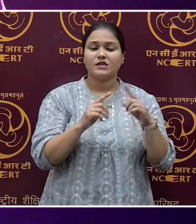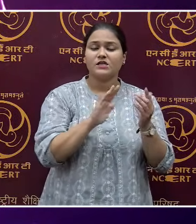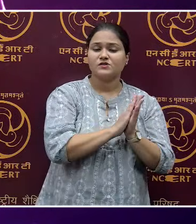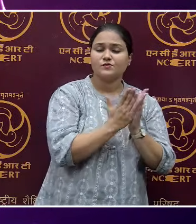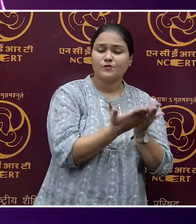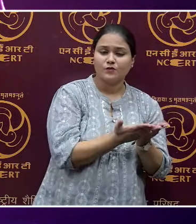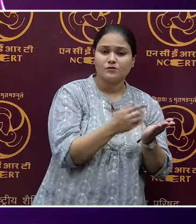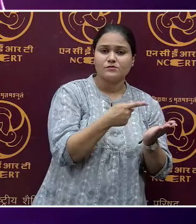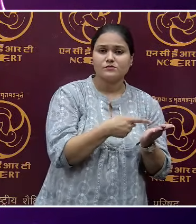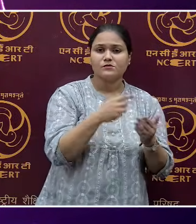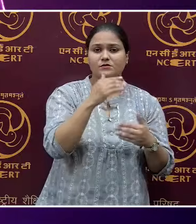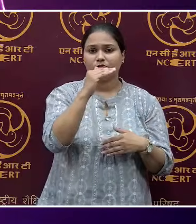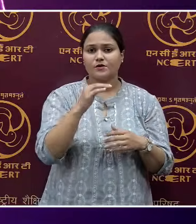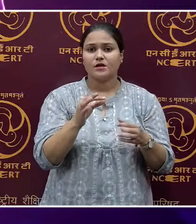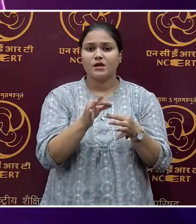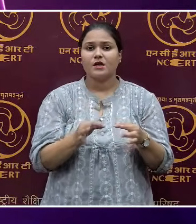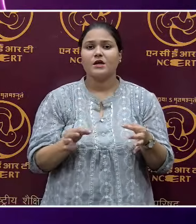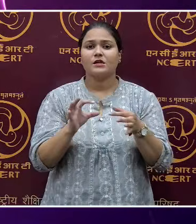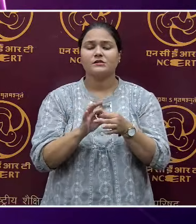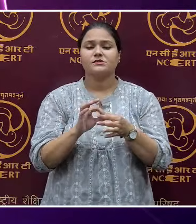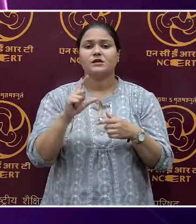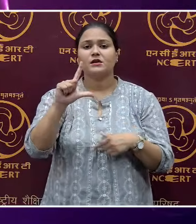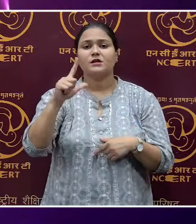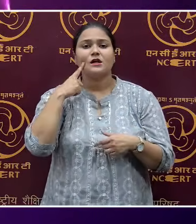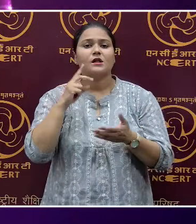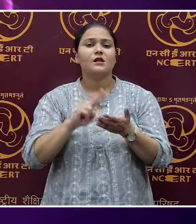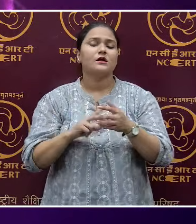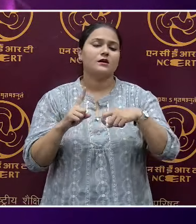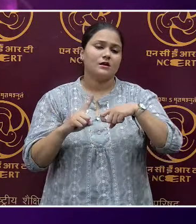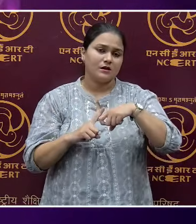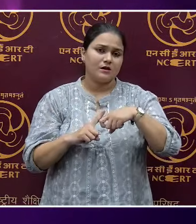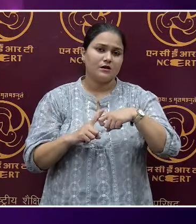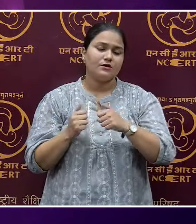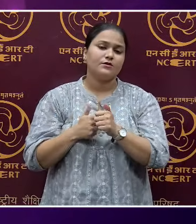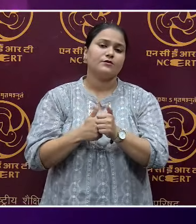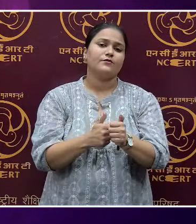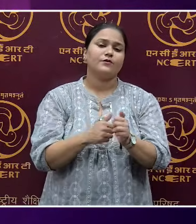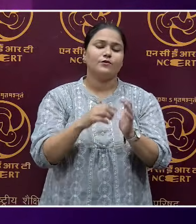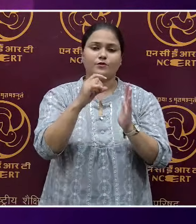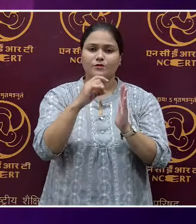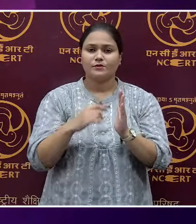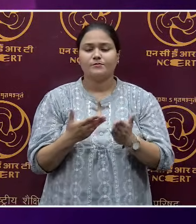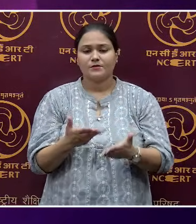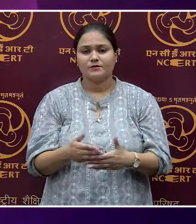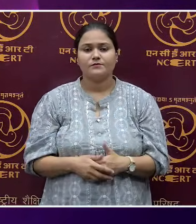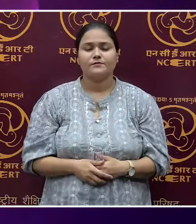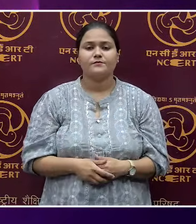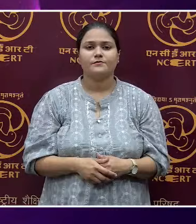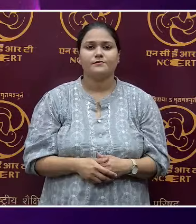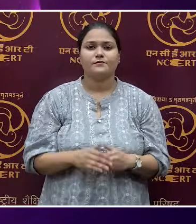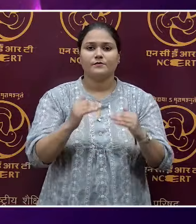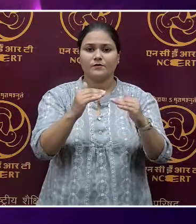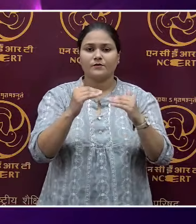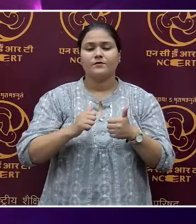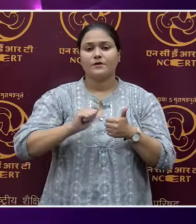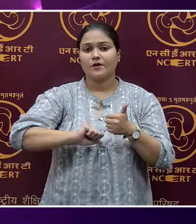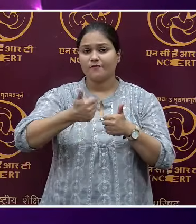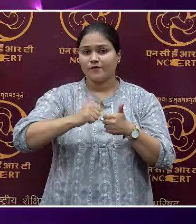are the textbooks, the NCERT links that we have to, for the resources. We can go through these links, right. After that, feedback is